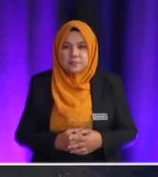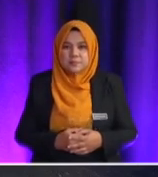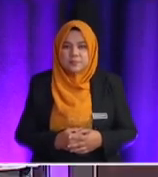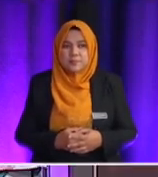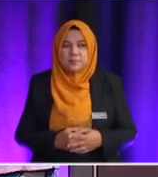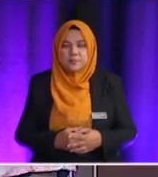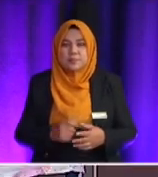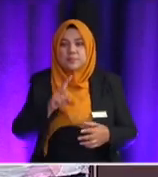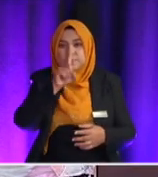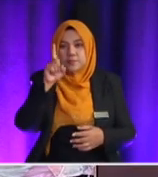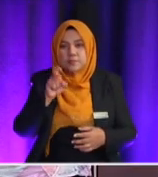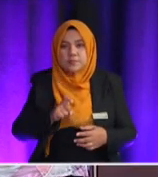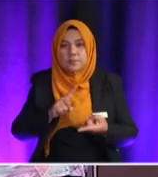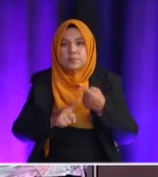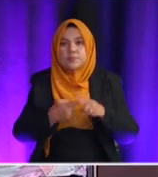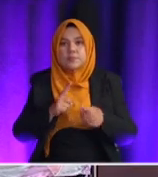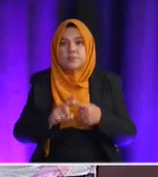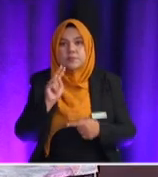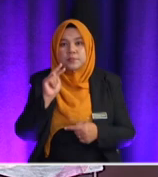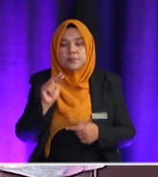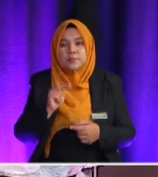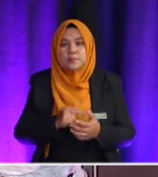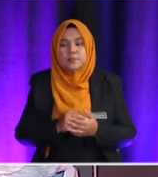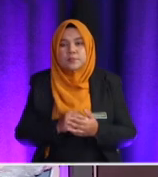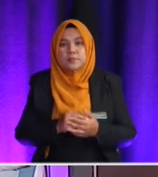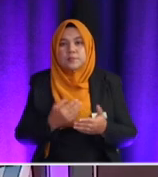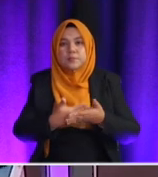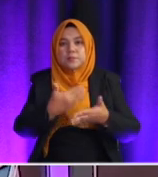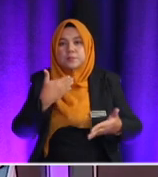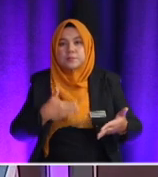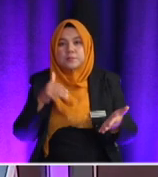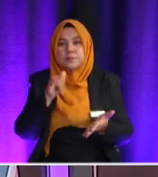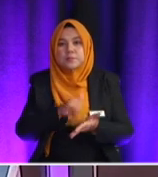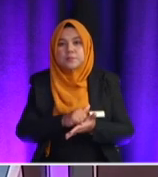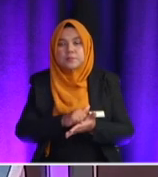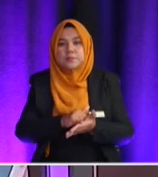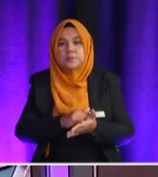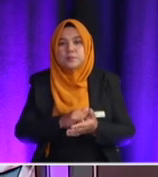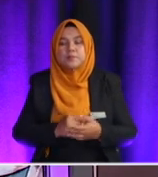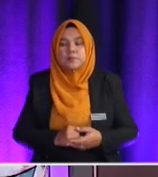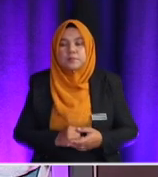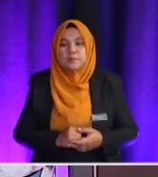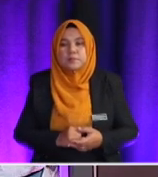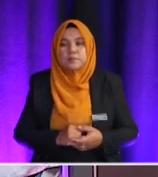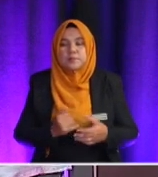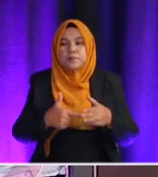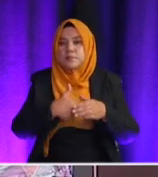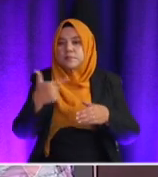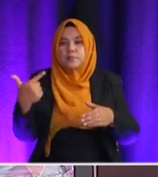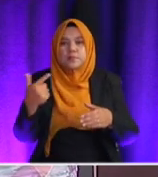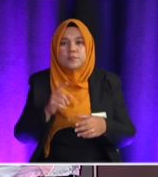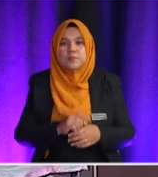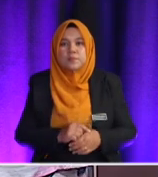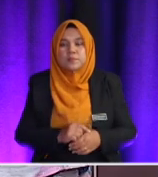We will ask our pupils afterwards. Okay. But before that, I have to check. So everyone out there and